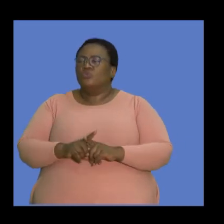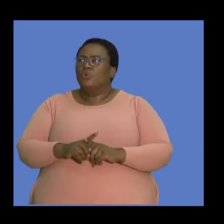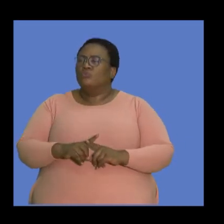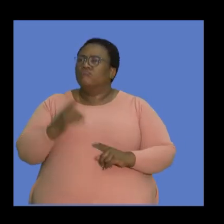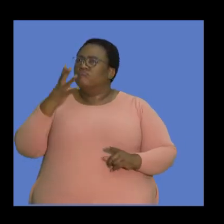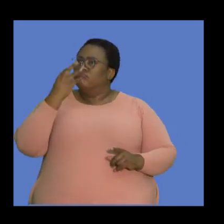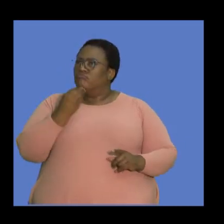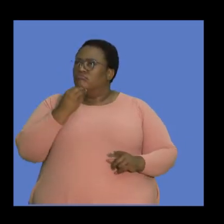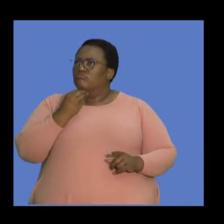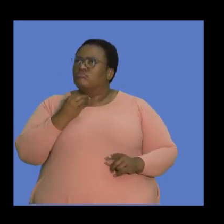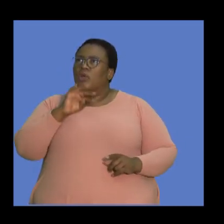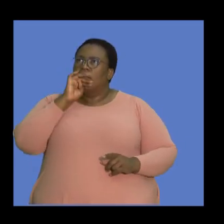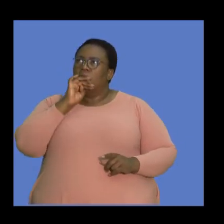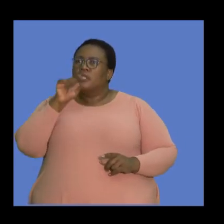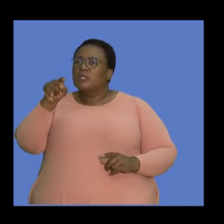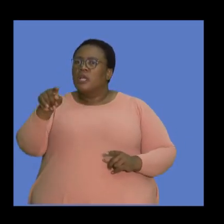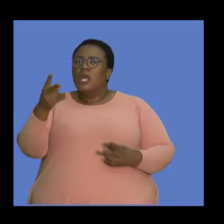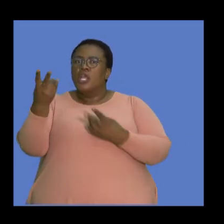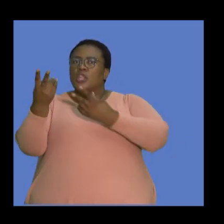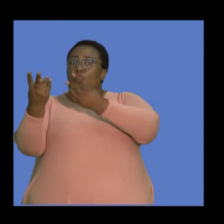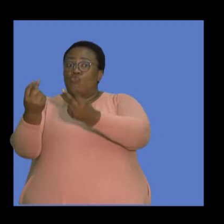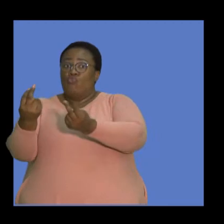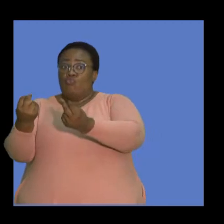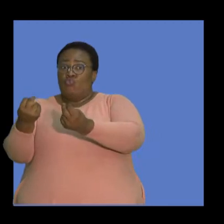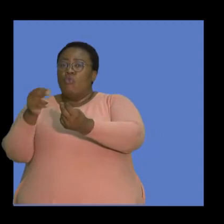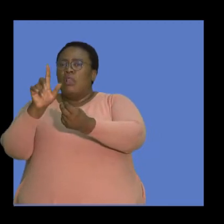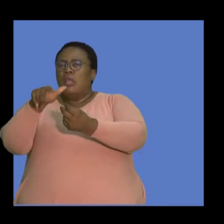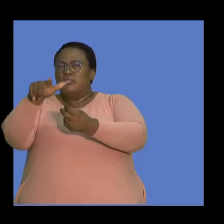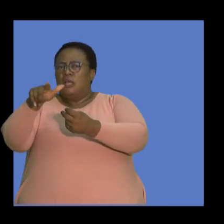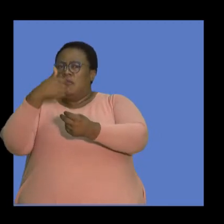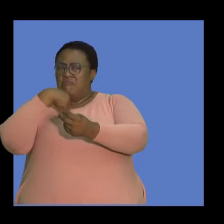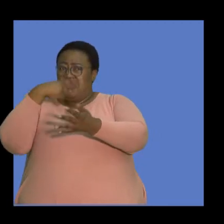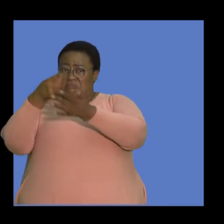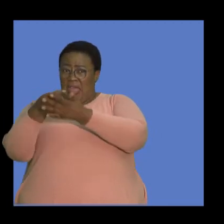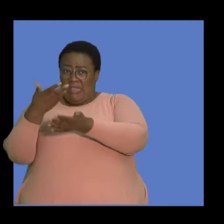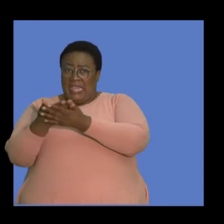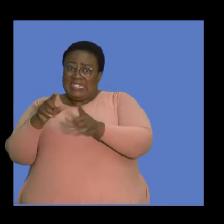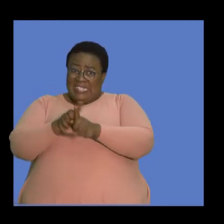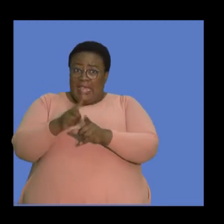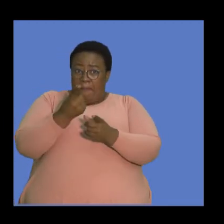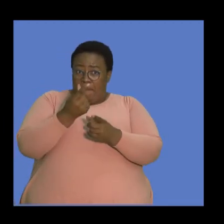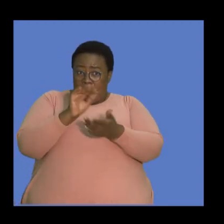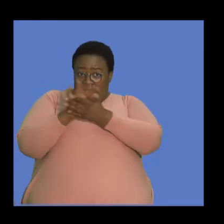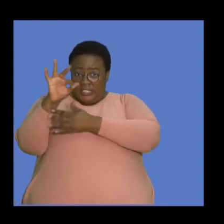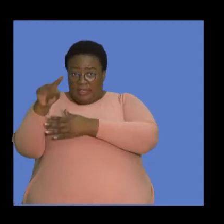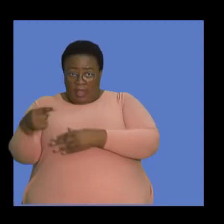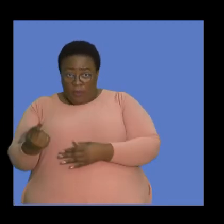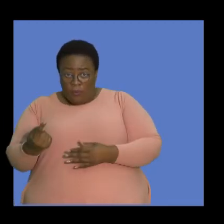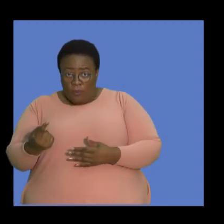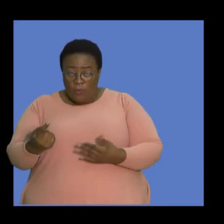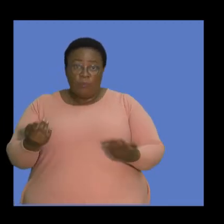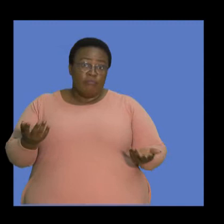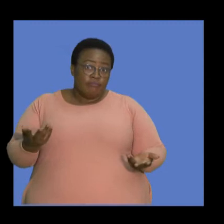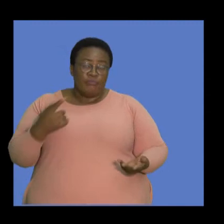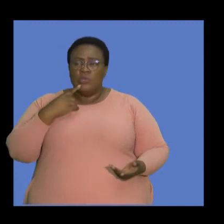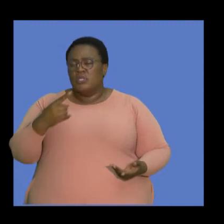the question, will I then be able to buy the new version at the same price that I bought it at 5 years ago?